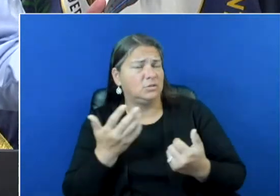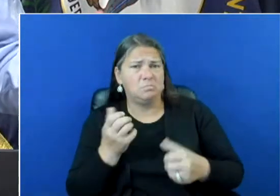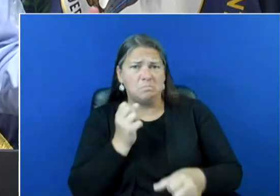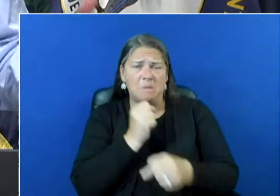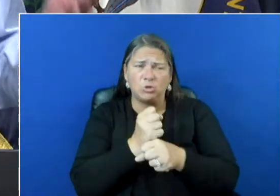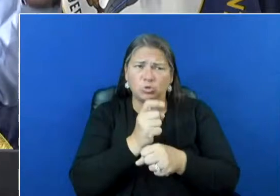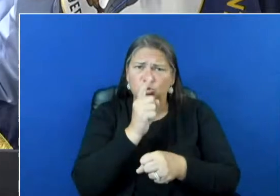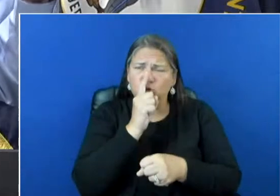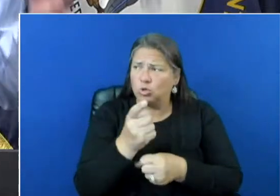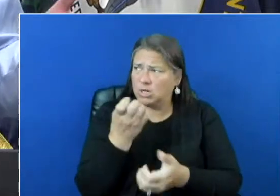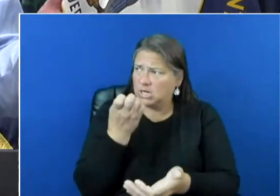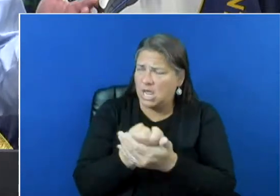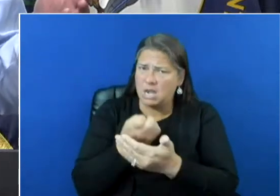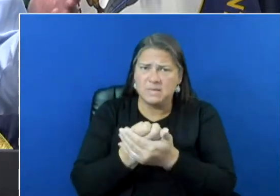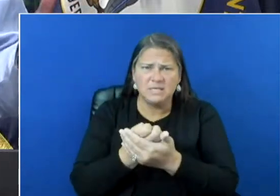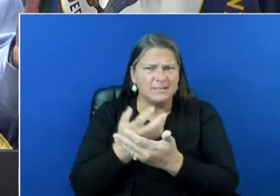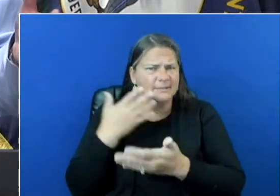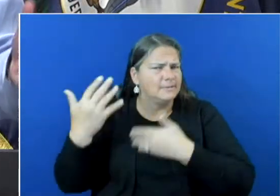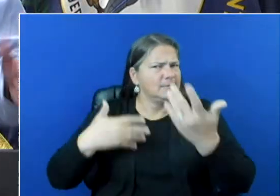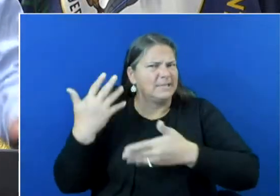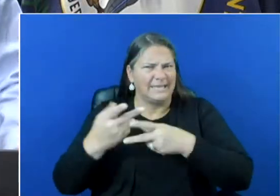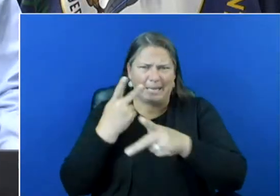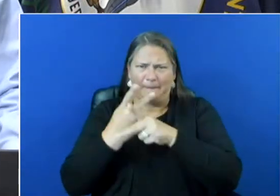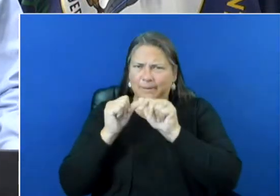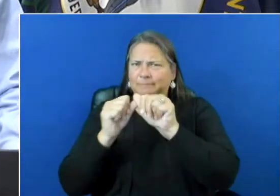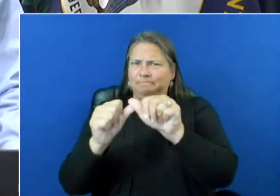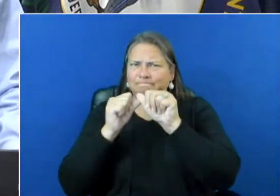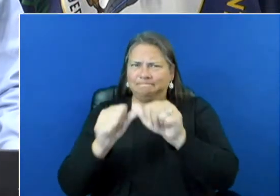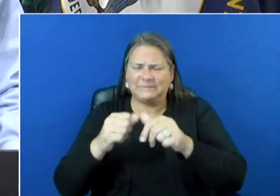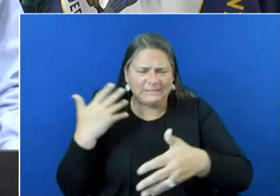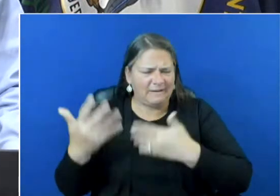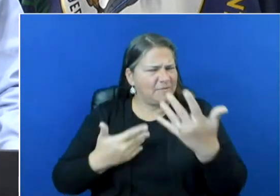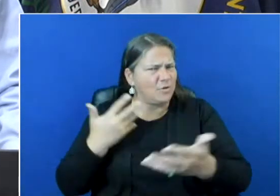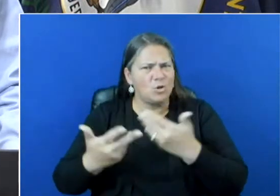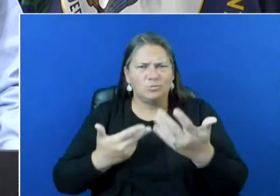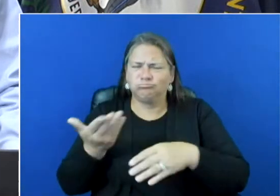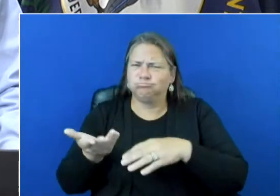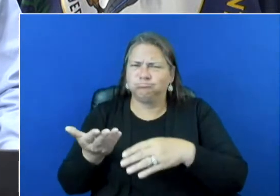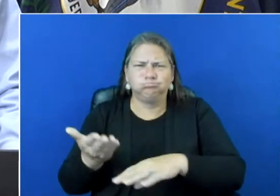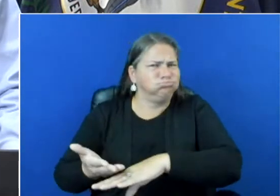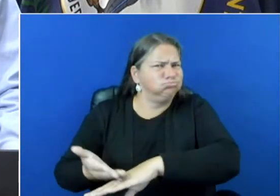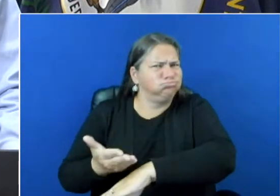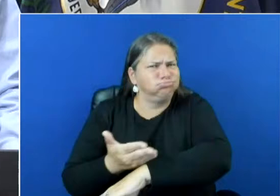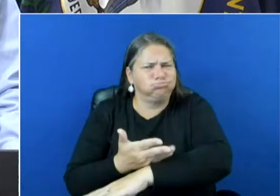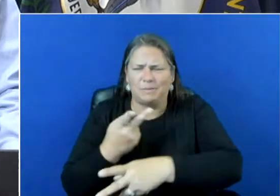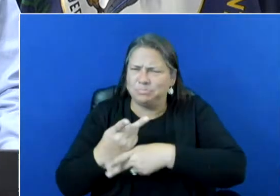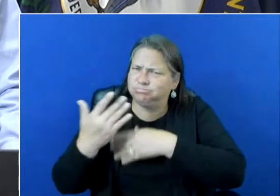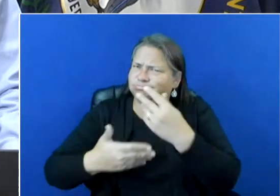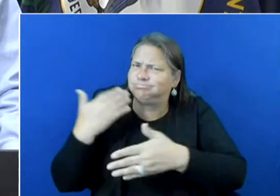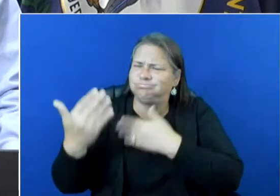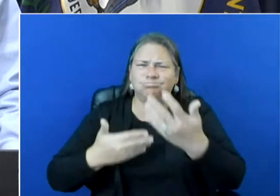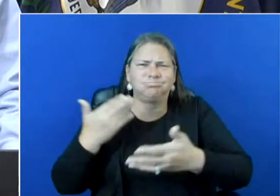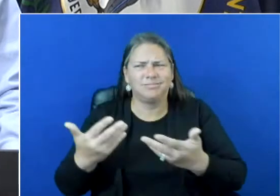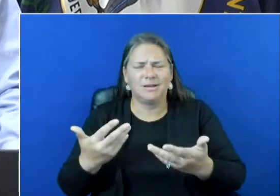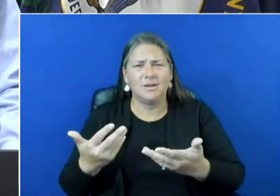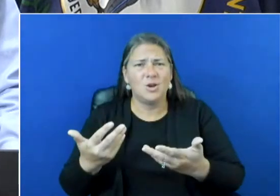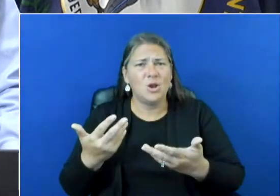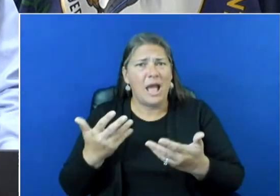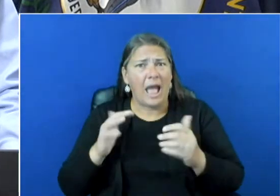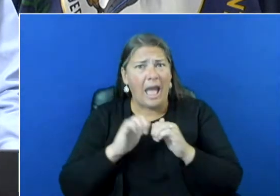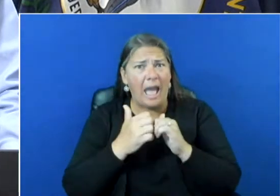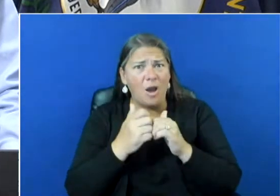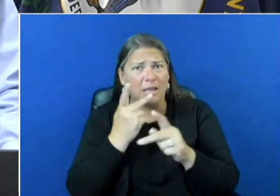on fire continues to be on fire, it's about getting vaccinated, and until enough people are vaccinated in the